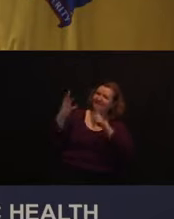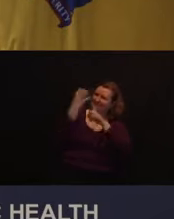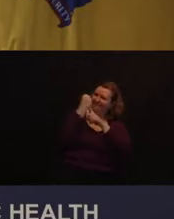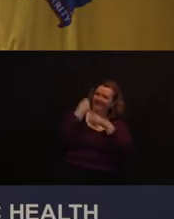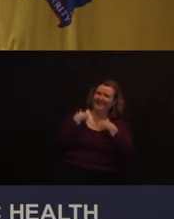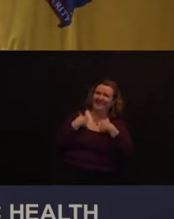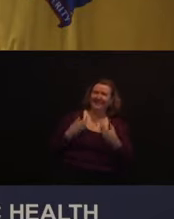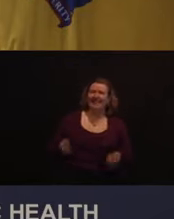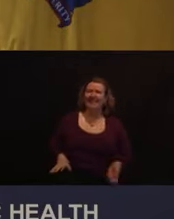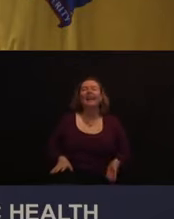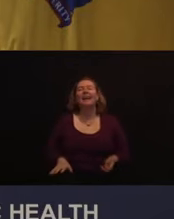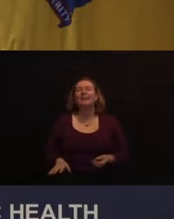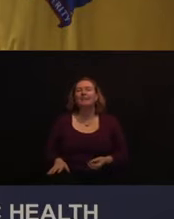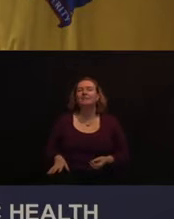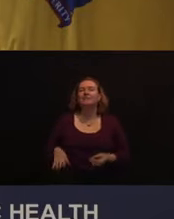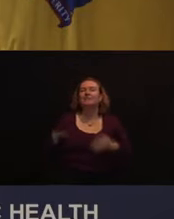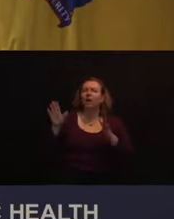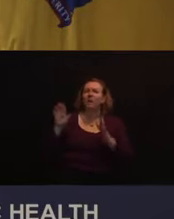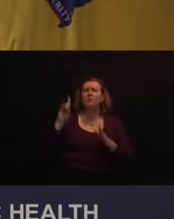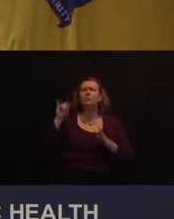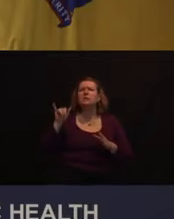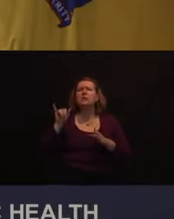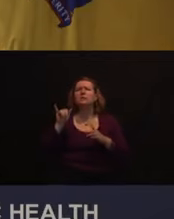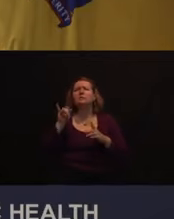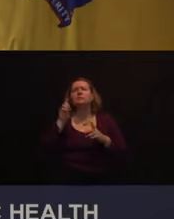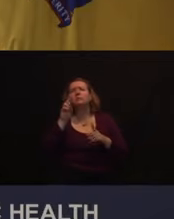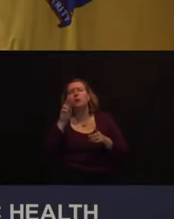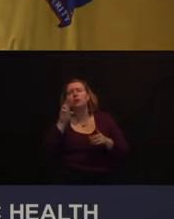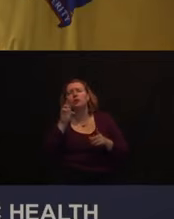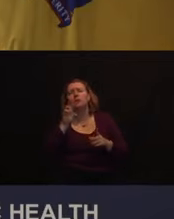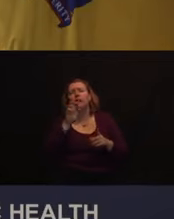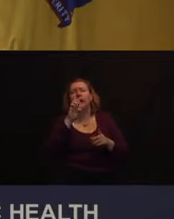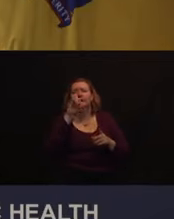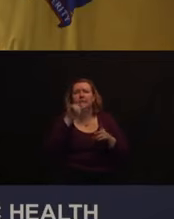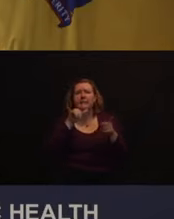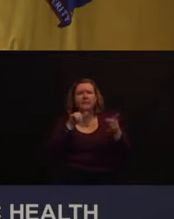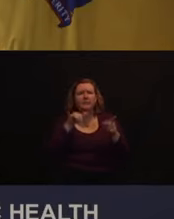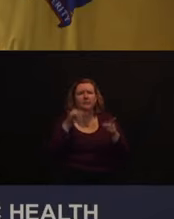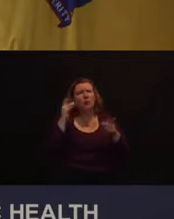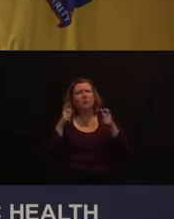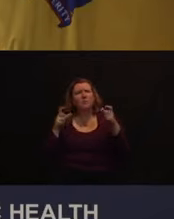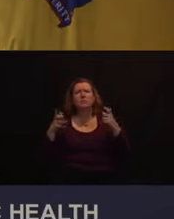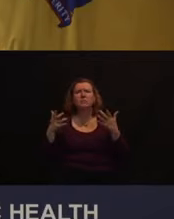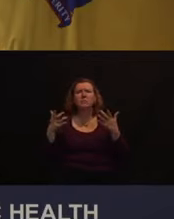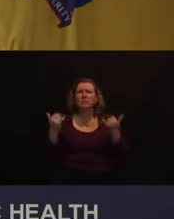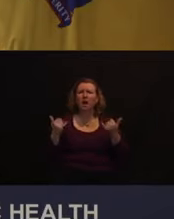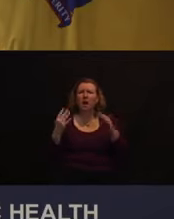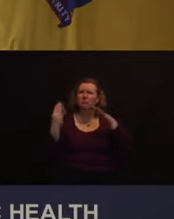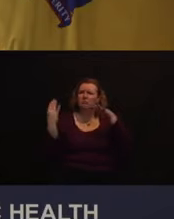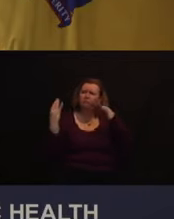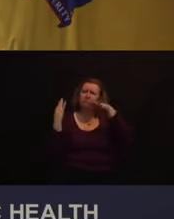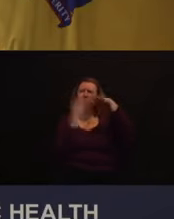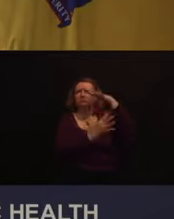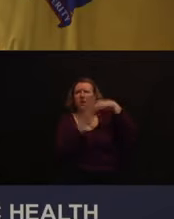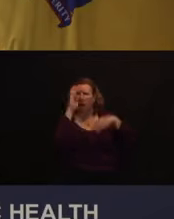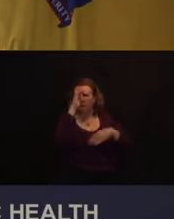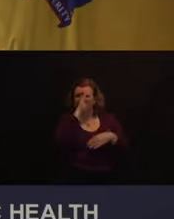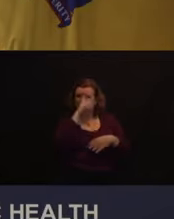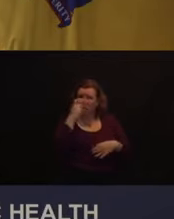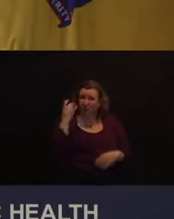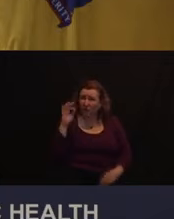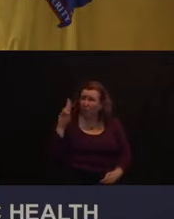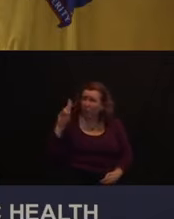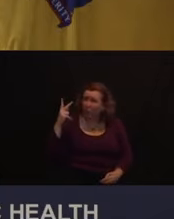could you guys explain, please, why you think more young people are getting hospitalized? Is this just the result of the UK variant being